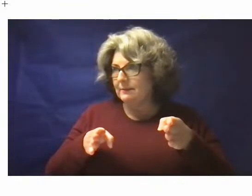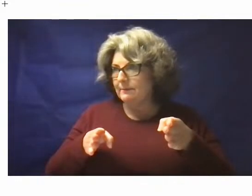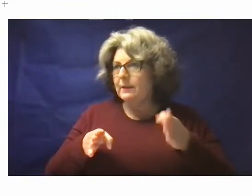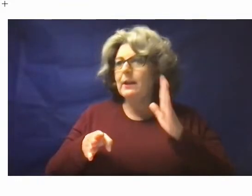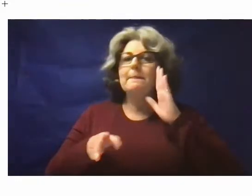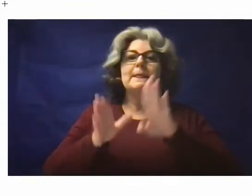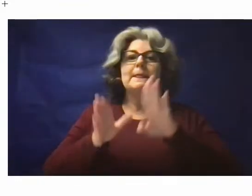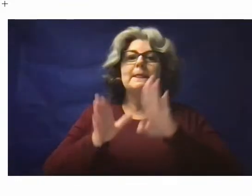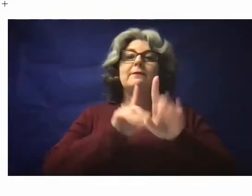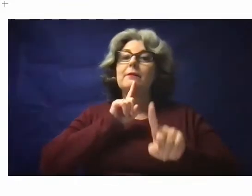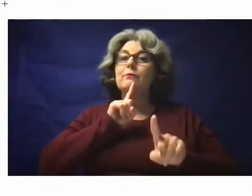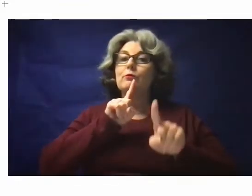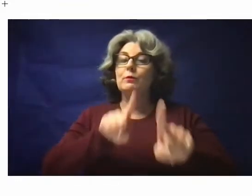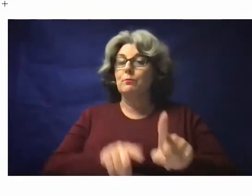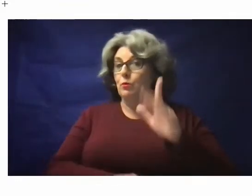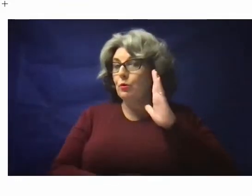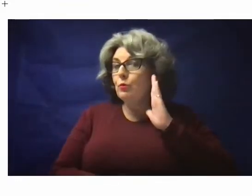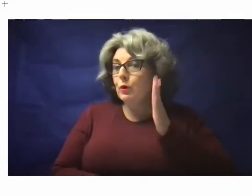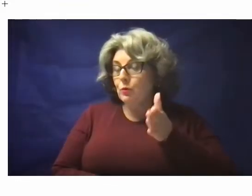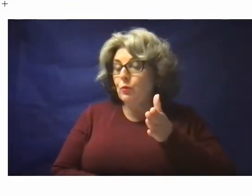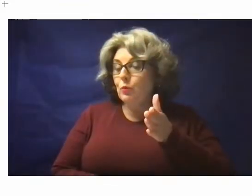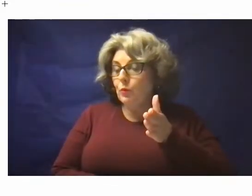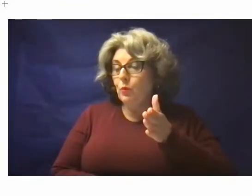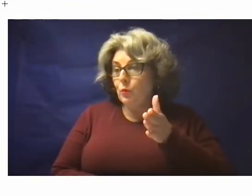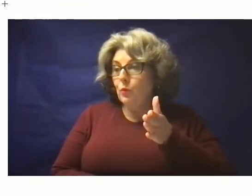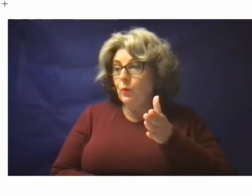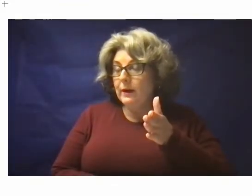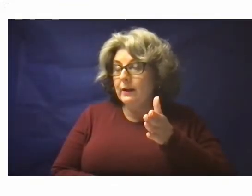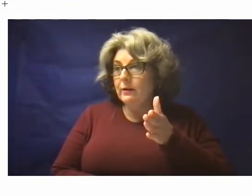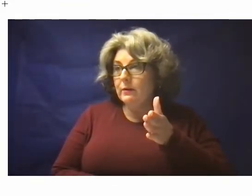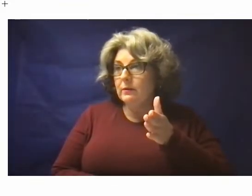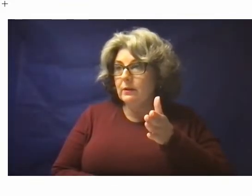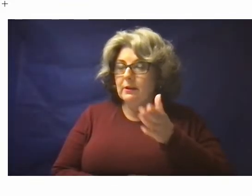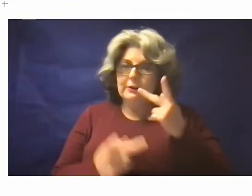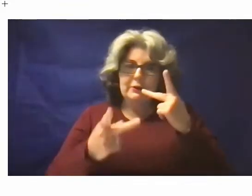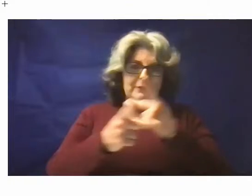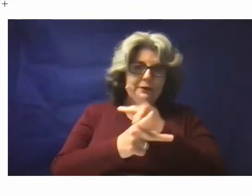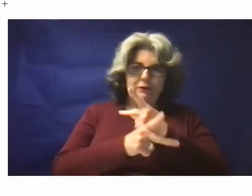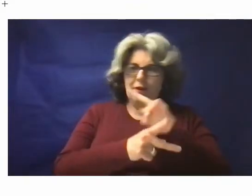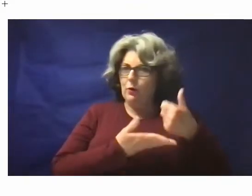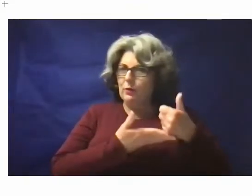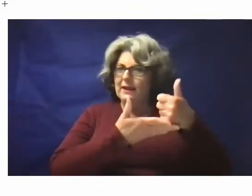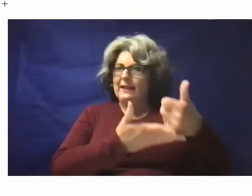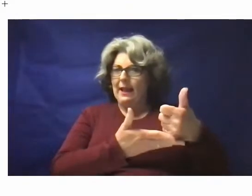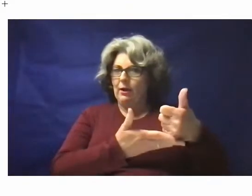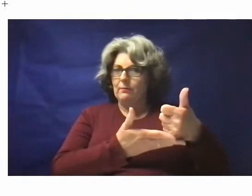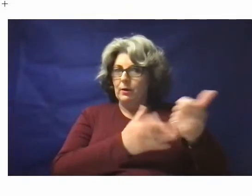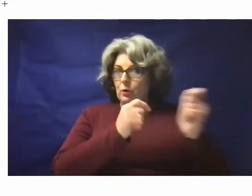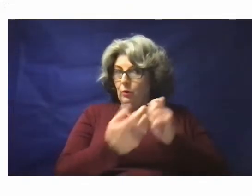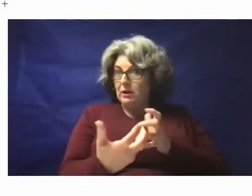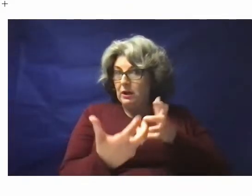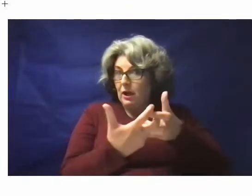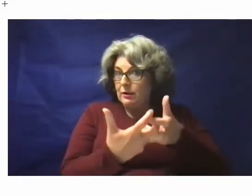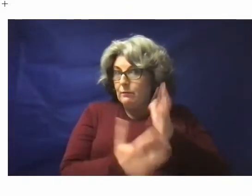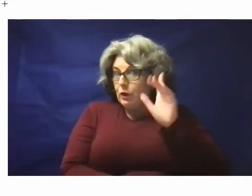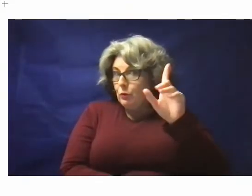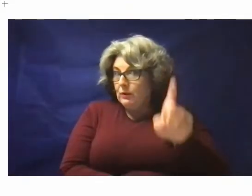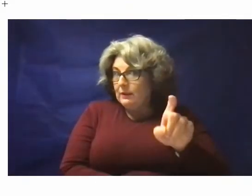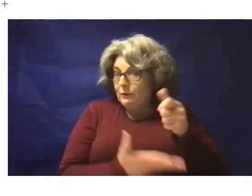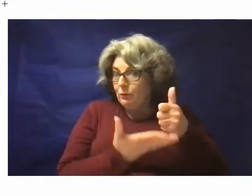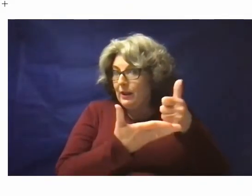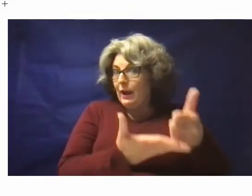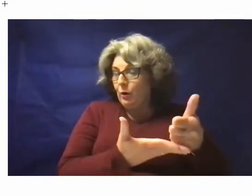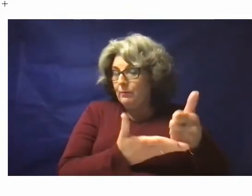a report that will outline how we can help you, what accommodations will be given to